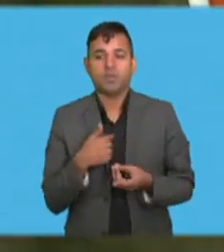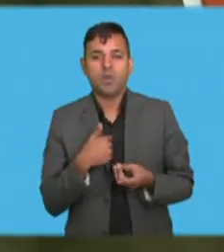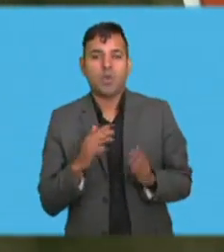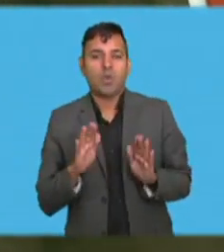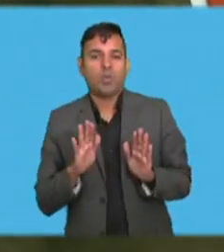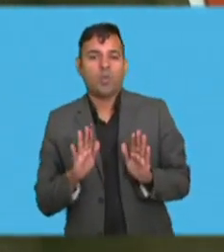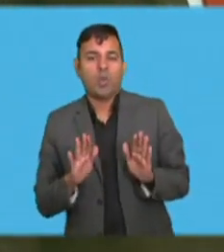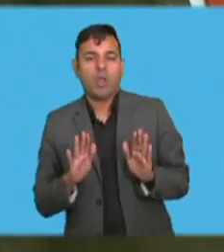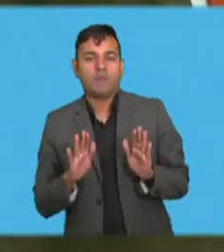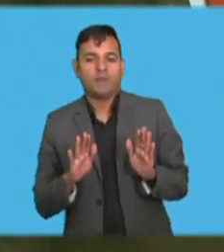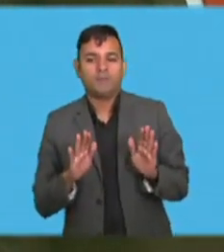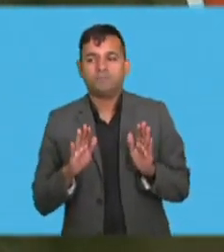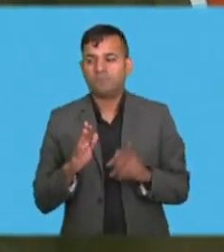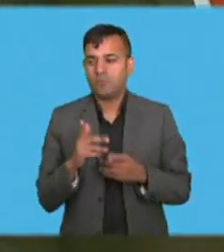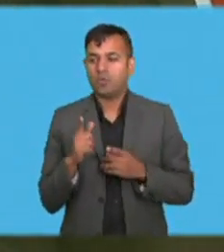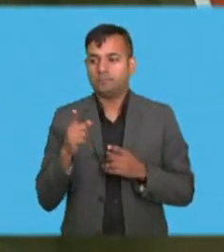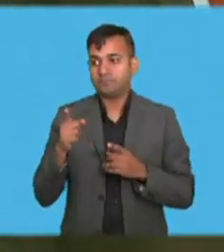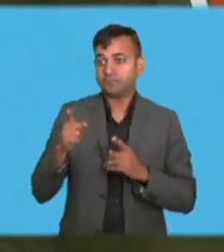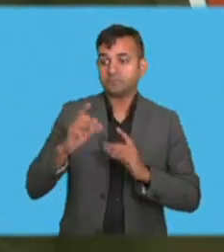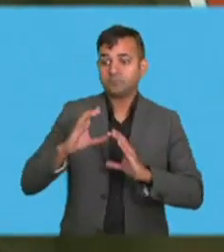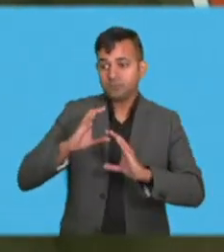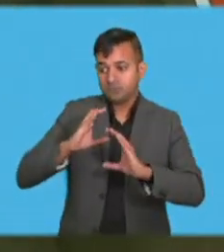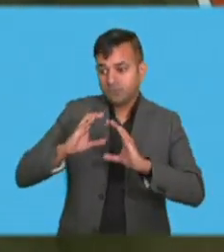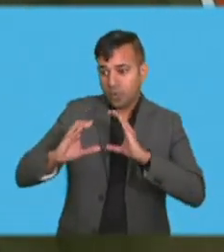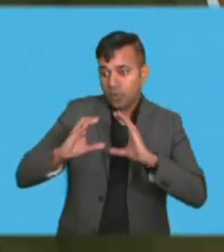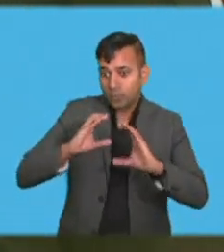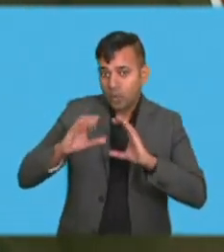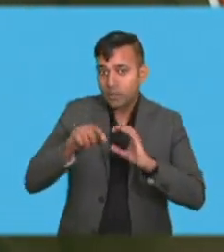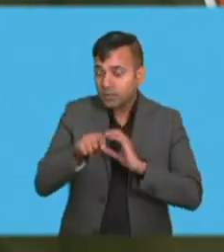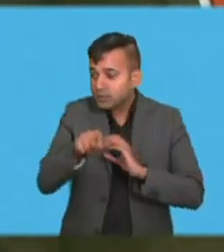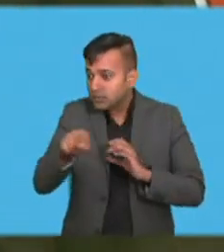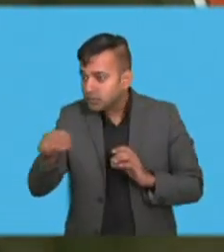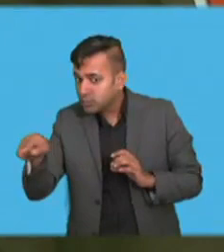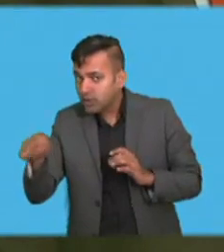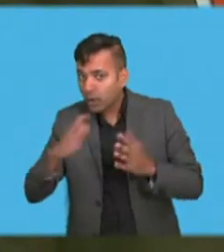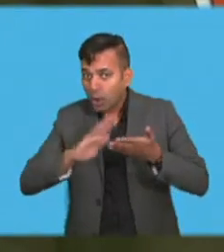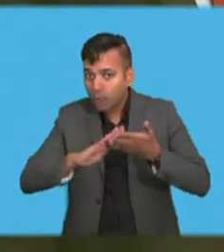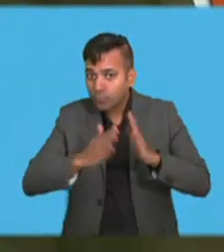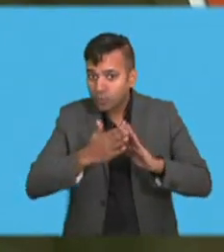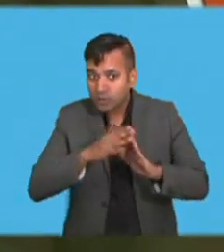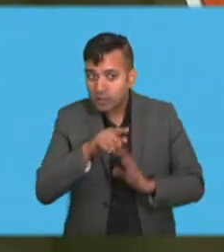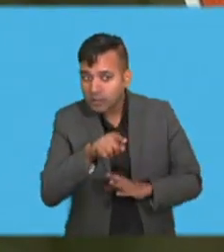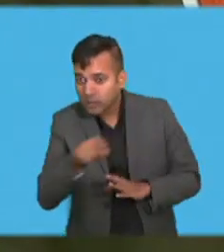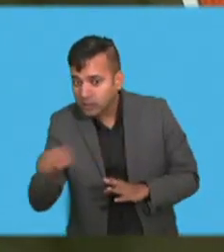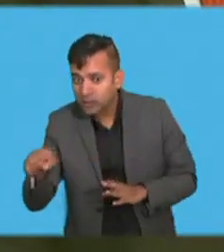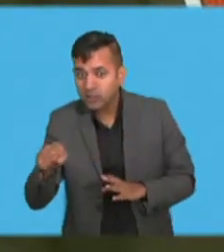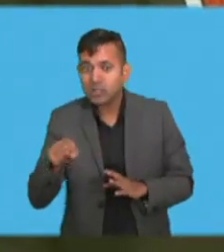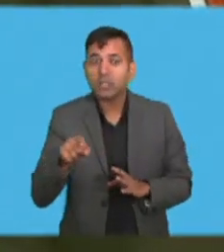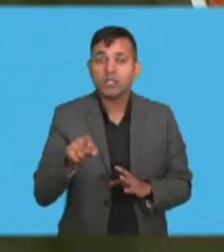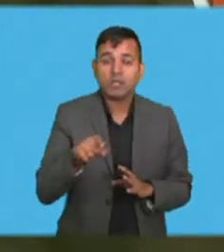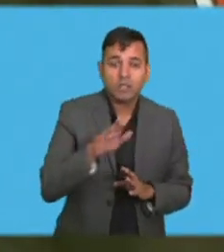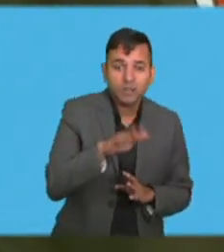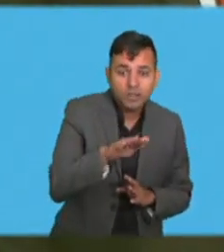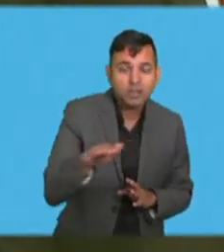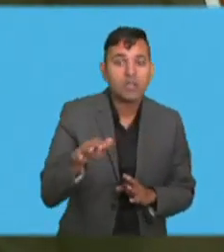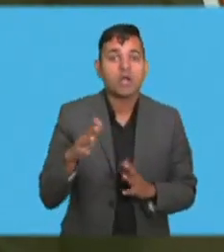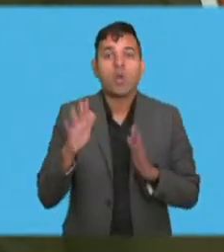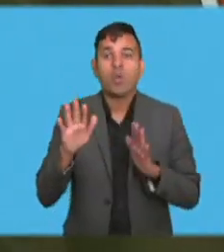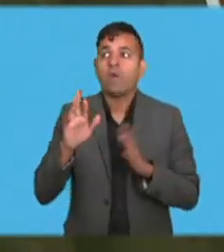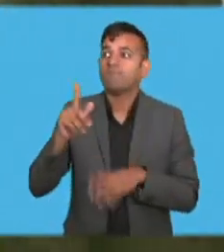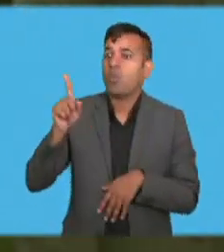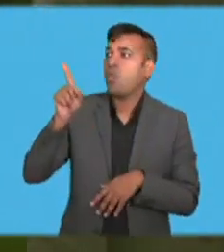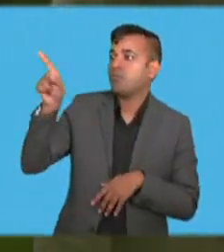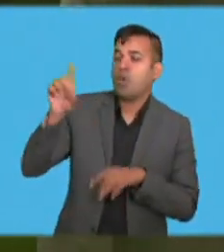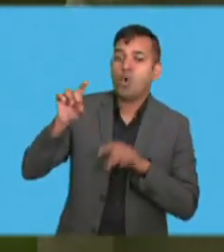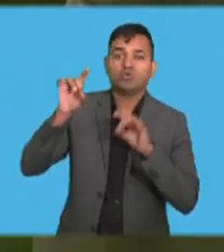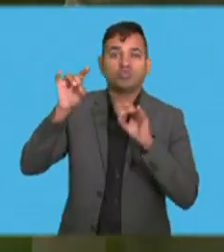were communicating with the communities, we were also waiting for the Australians who, through the Minister for Foreign Affairs